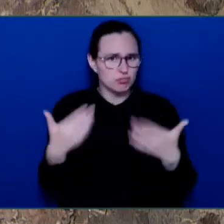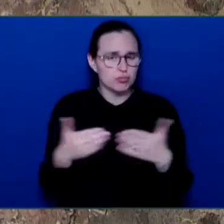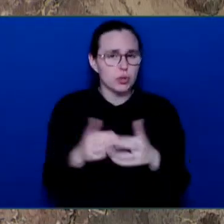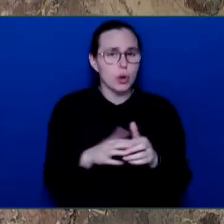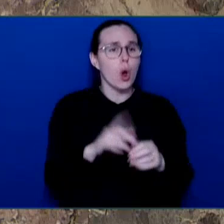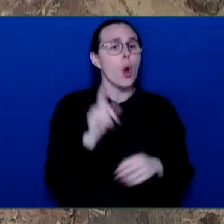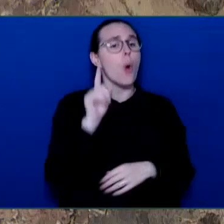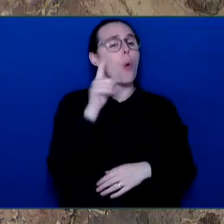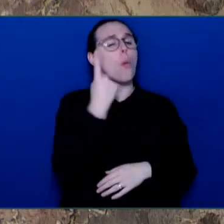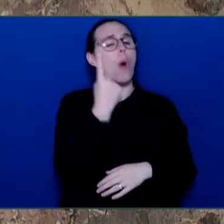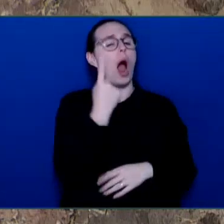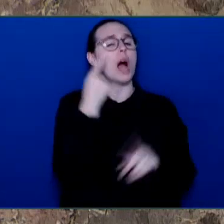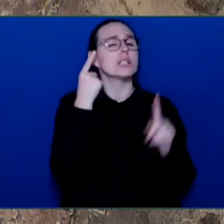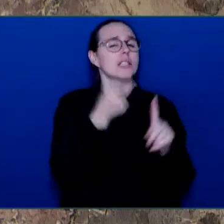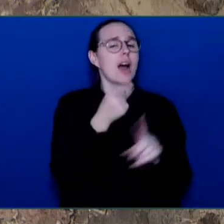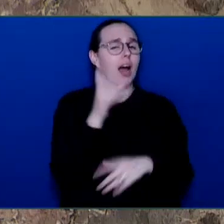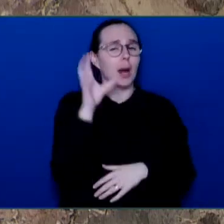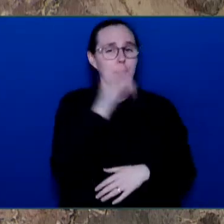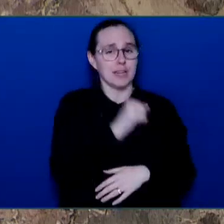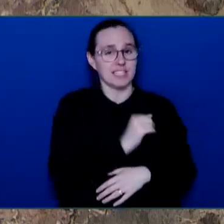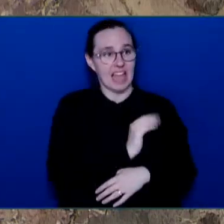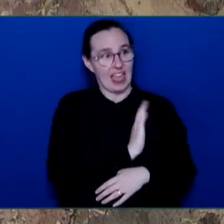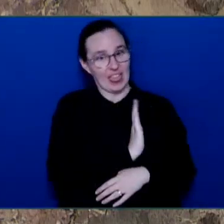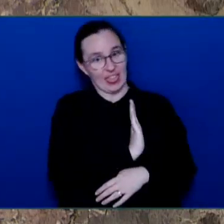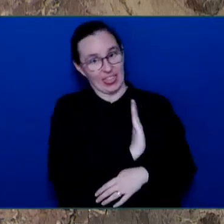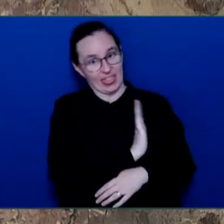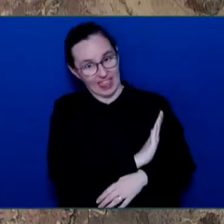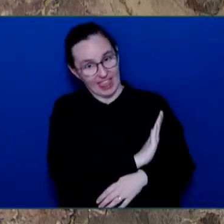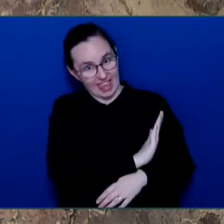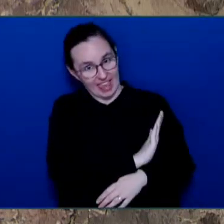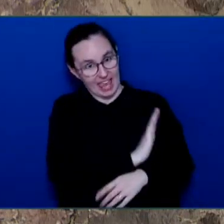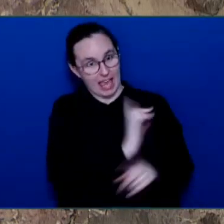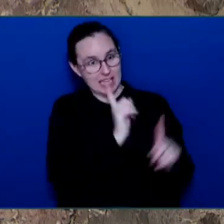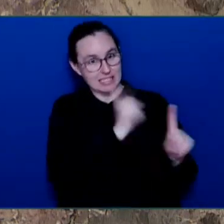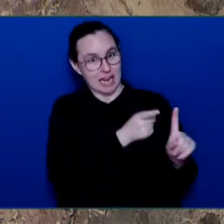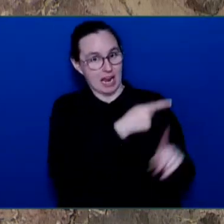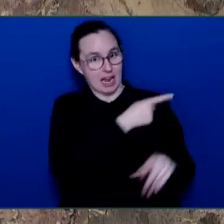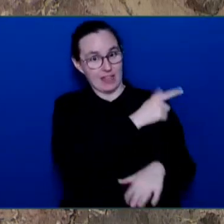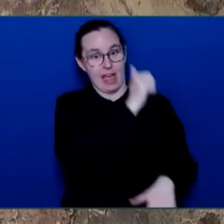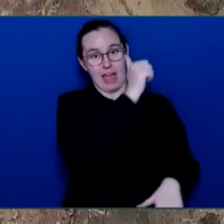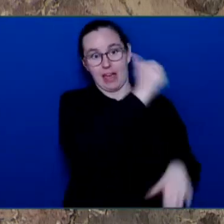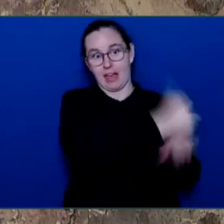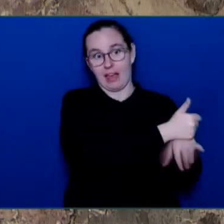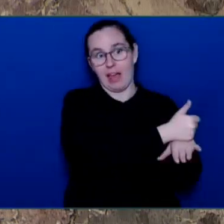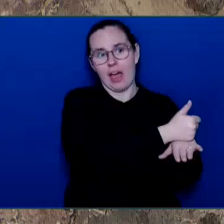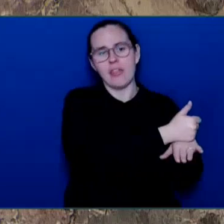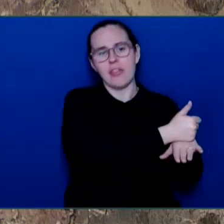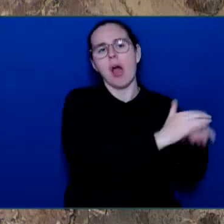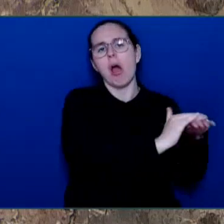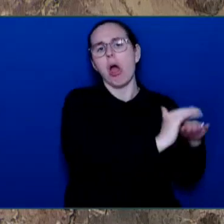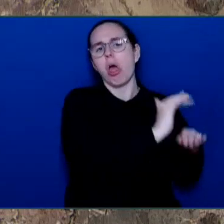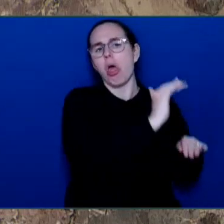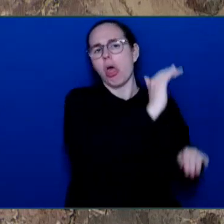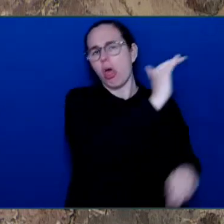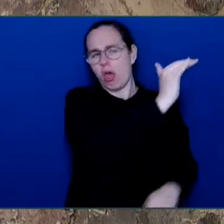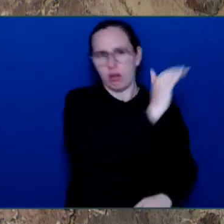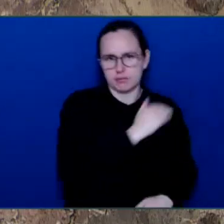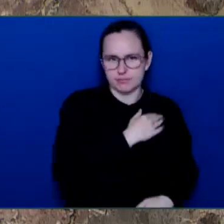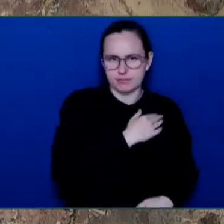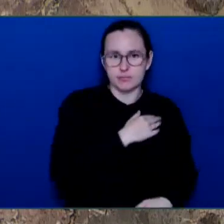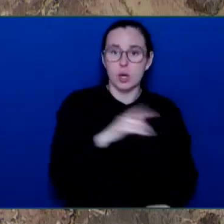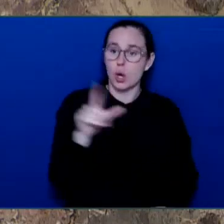their emissions rose. Emissions have been going down steadily since 2017 in actual